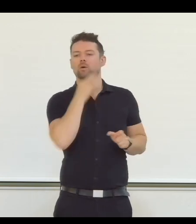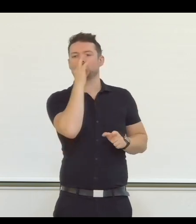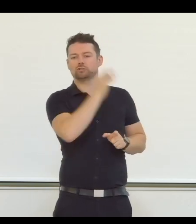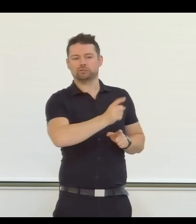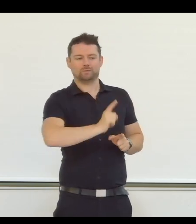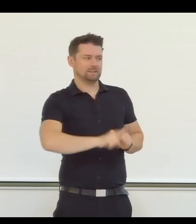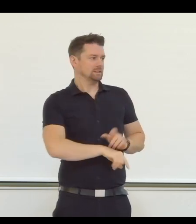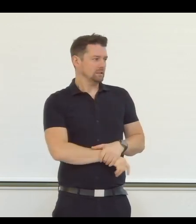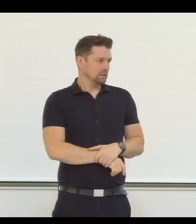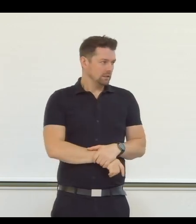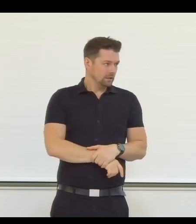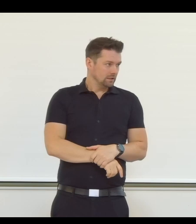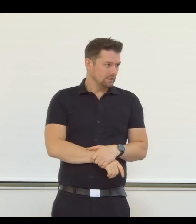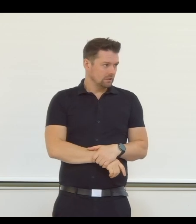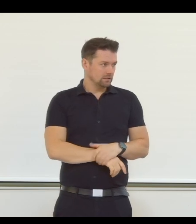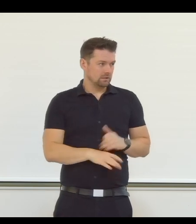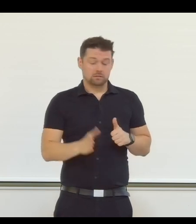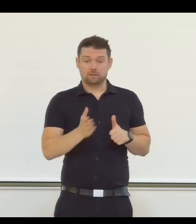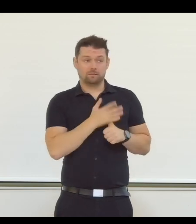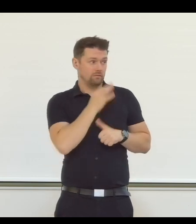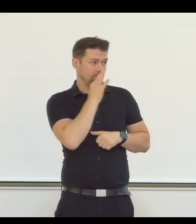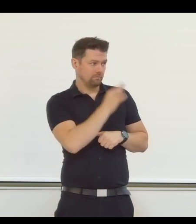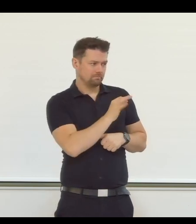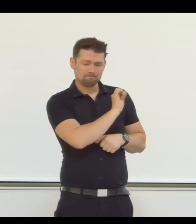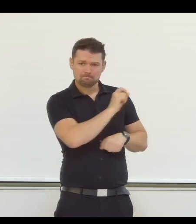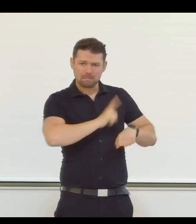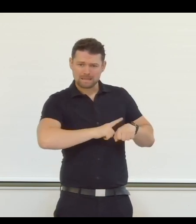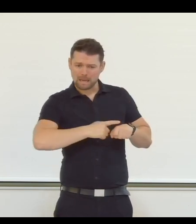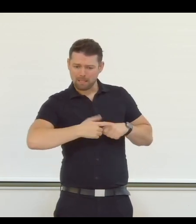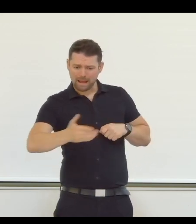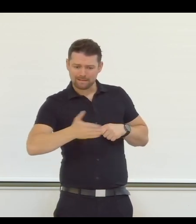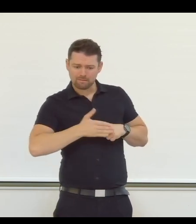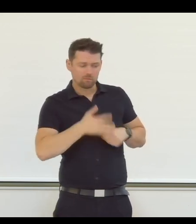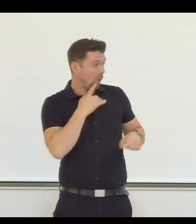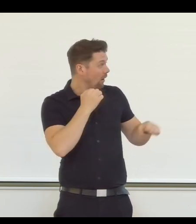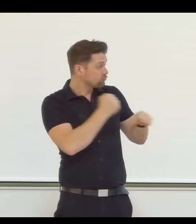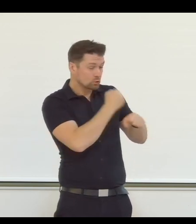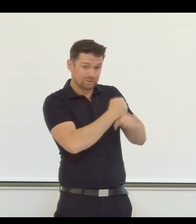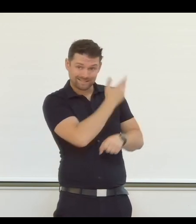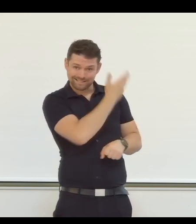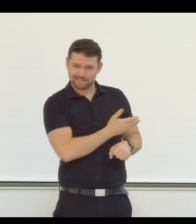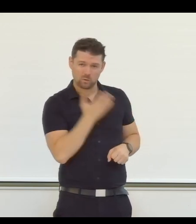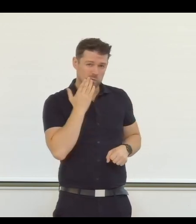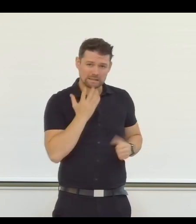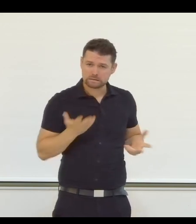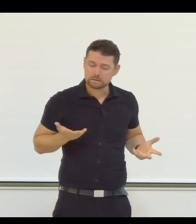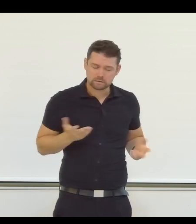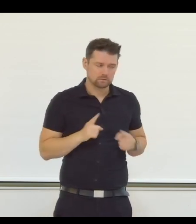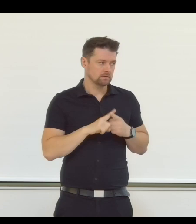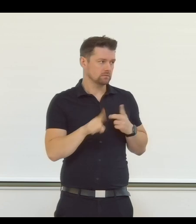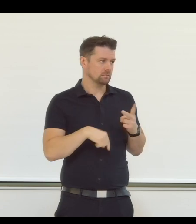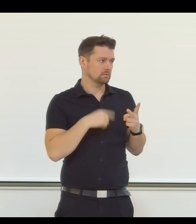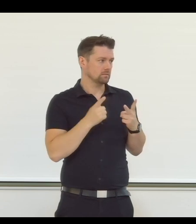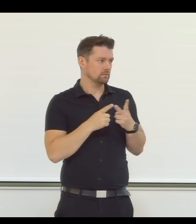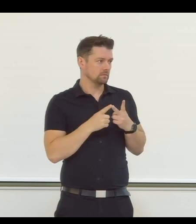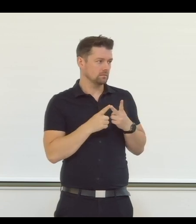is, the first question is like, what's the timeline for the production facility? And second question is, when you